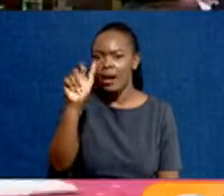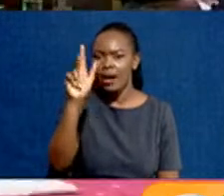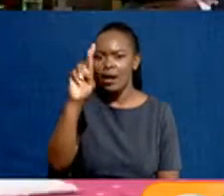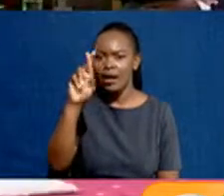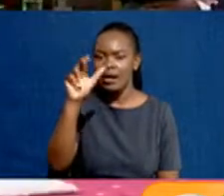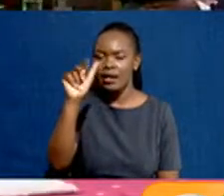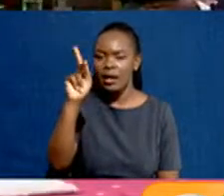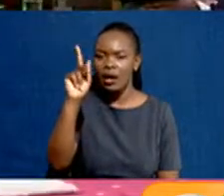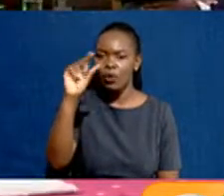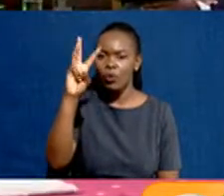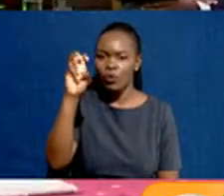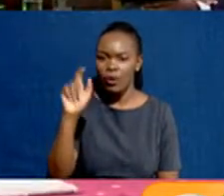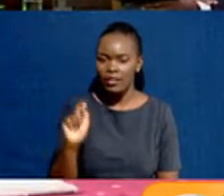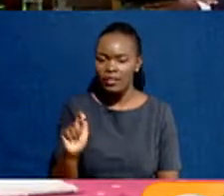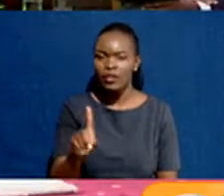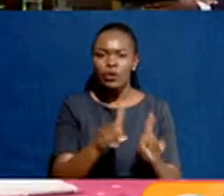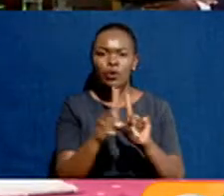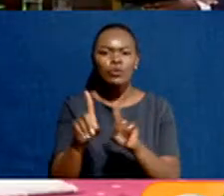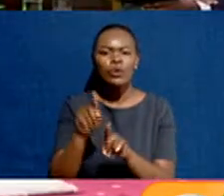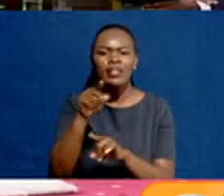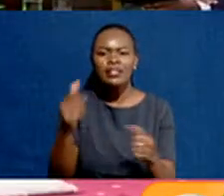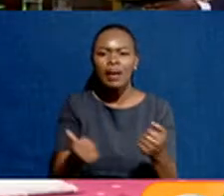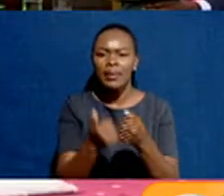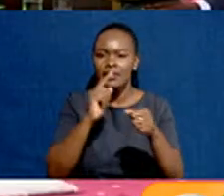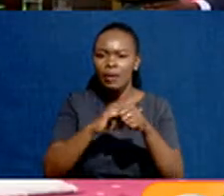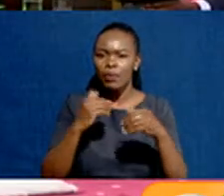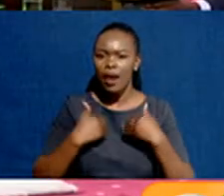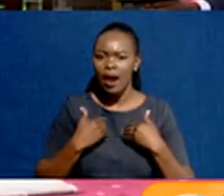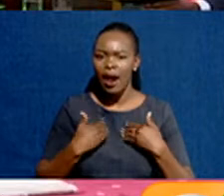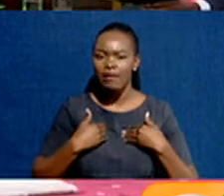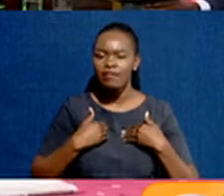a multi-agency operation on the ground.